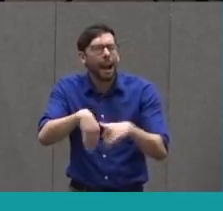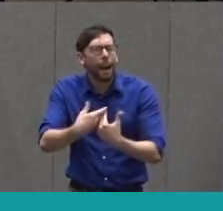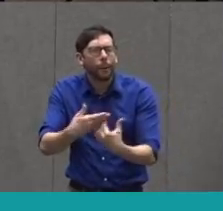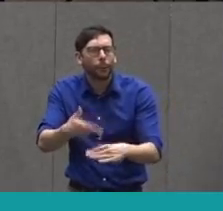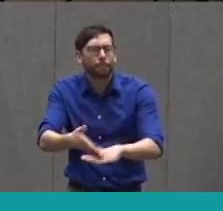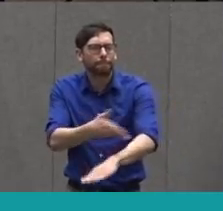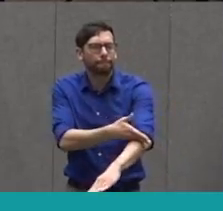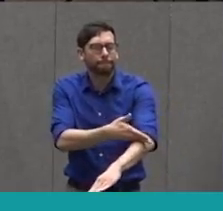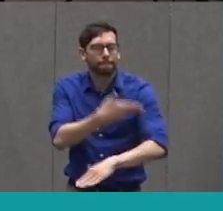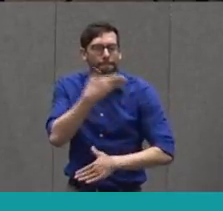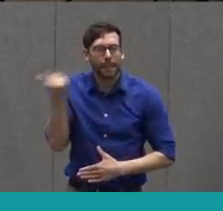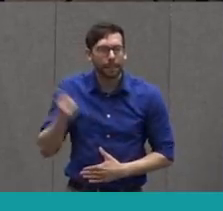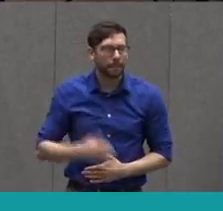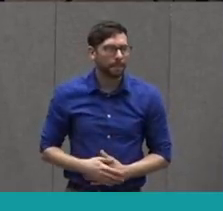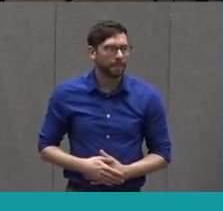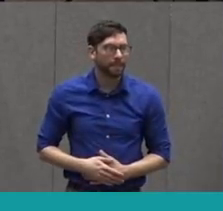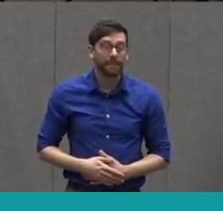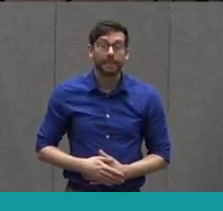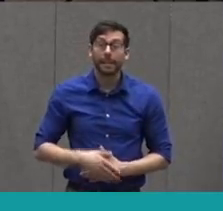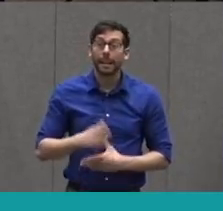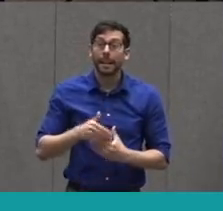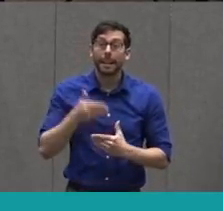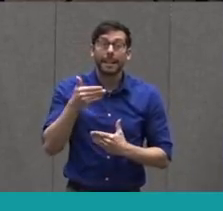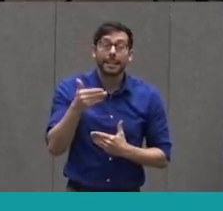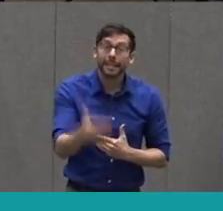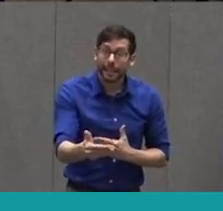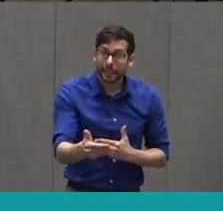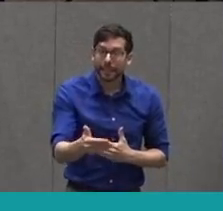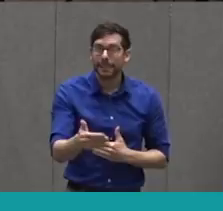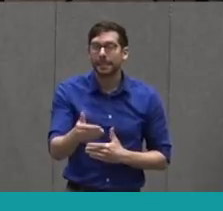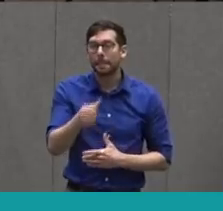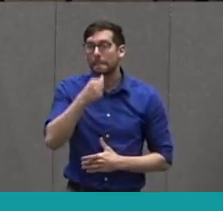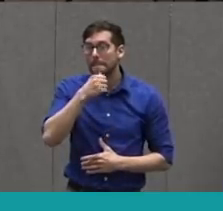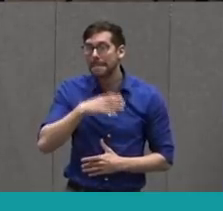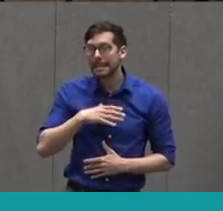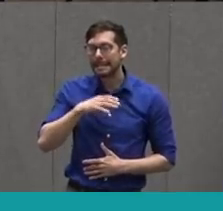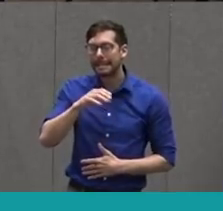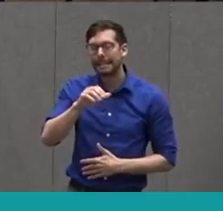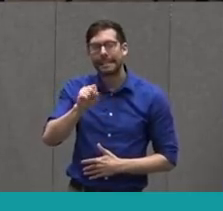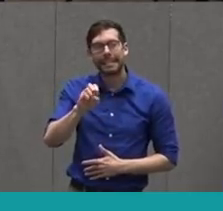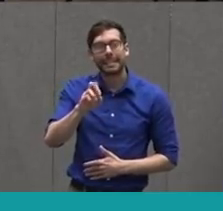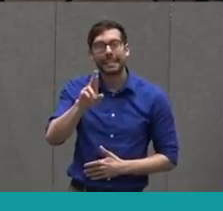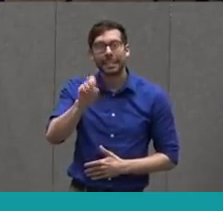Next up is Mrs. Sears with Number of the Day. See you next time.